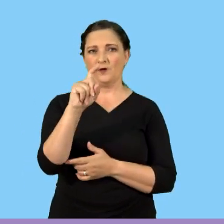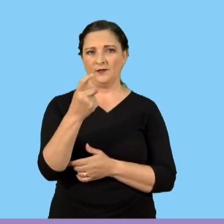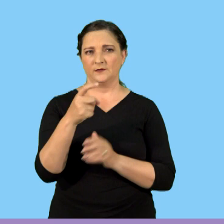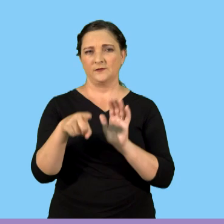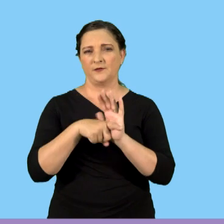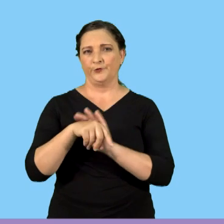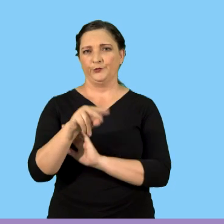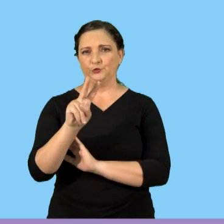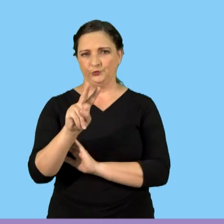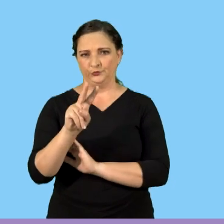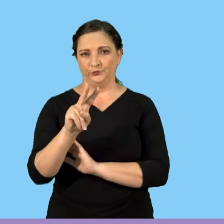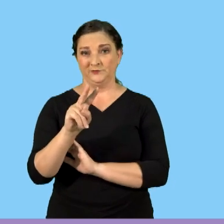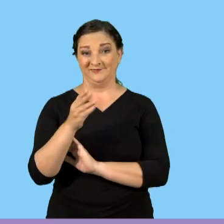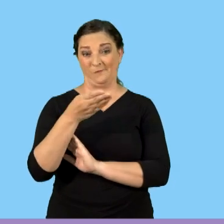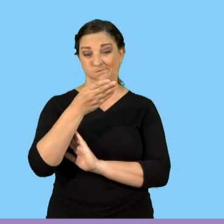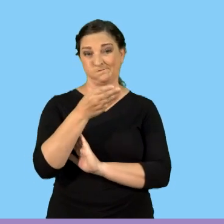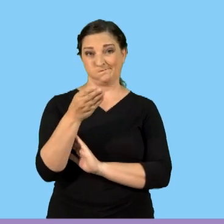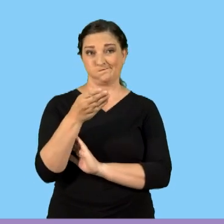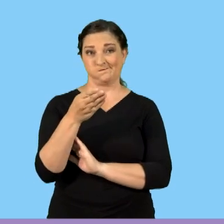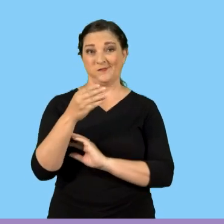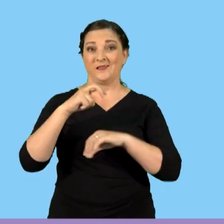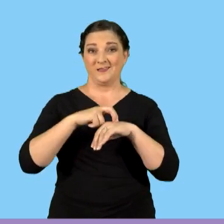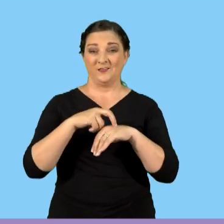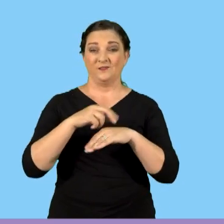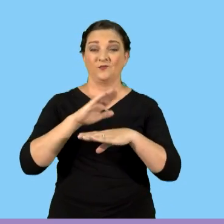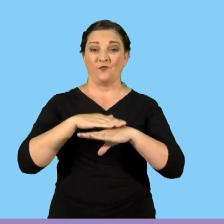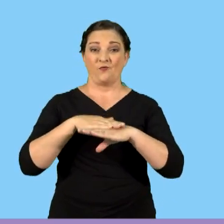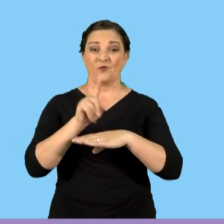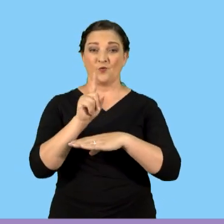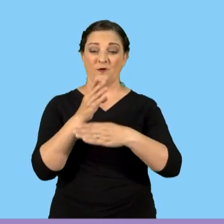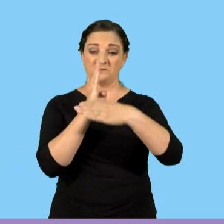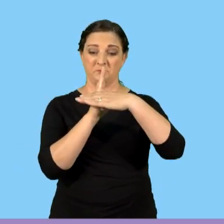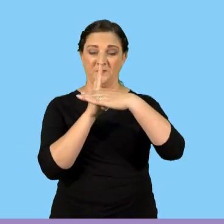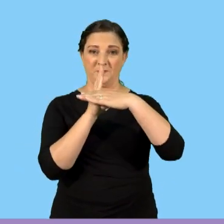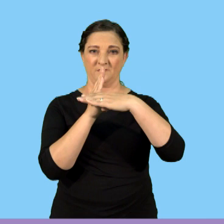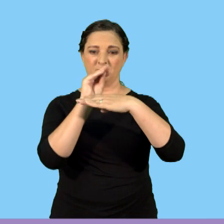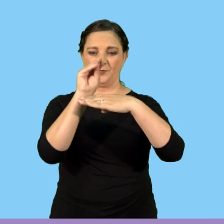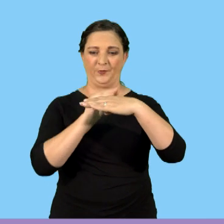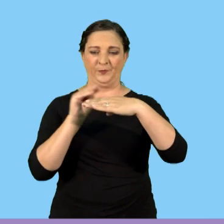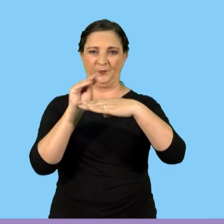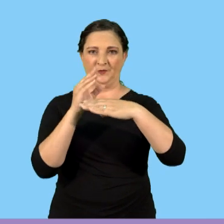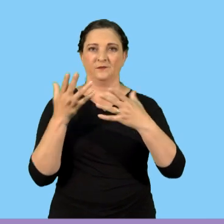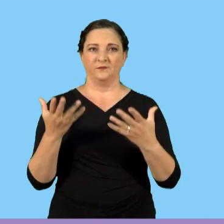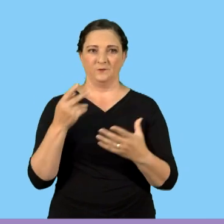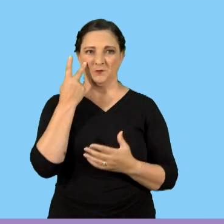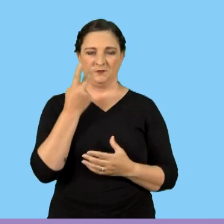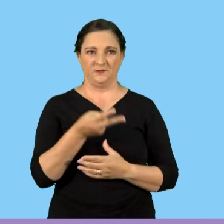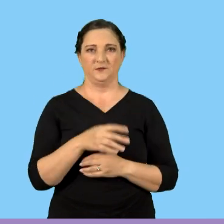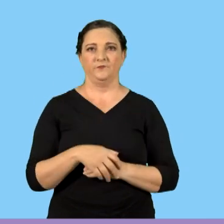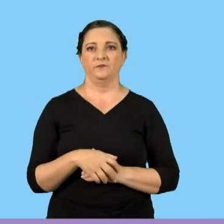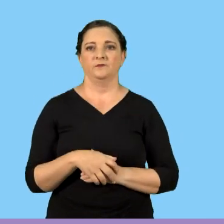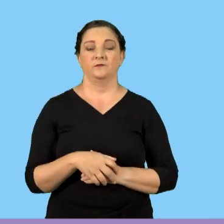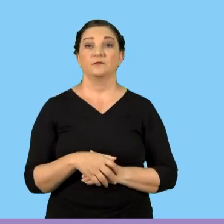y is equals to 4x minus 2. And we need to represent this on a Cartesian plane. So there is